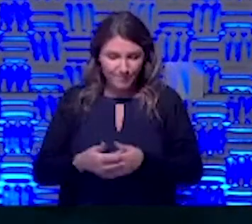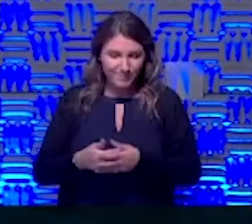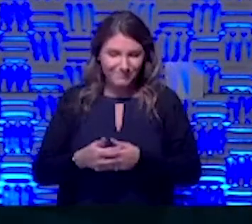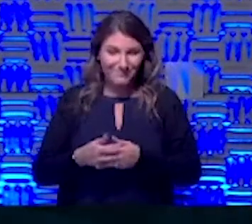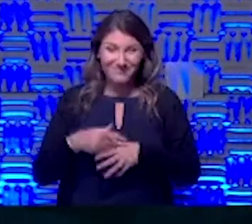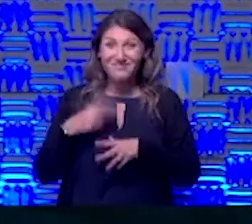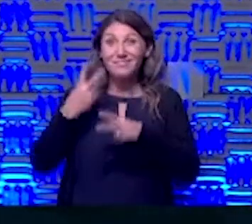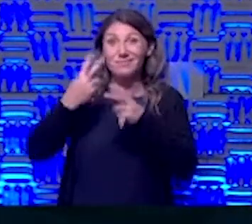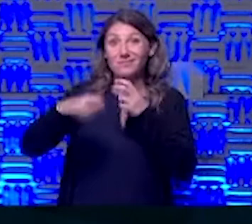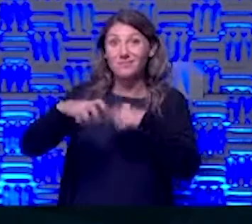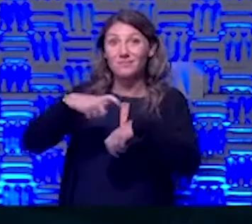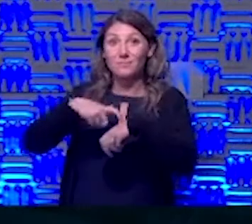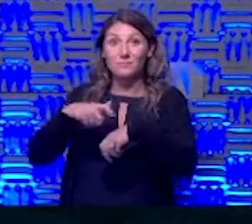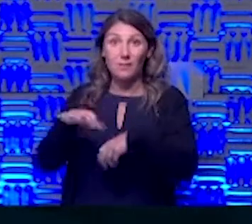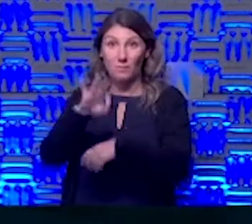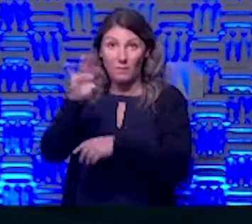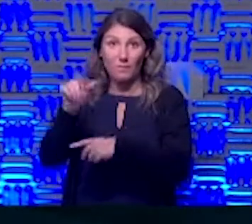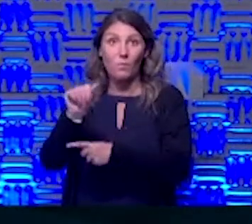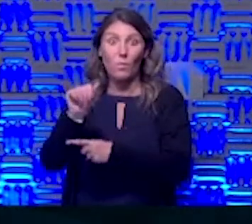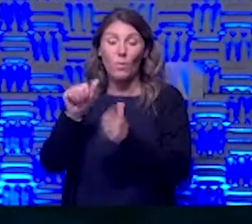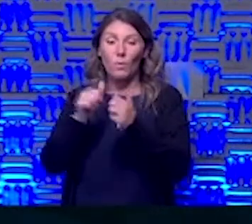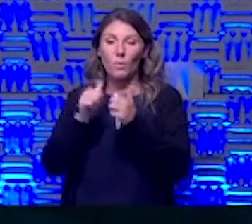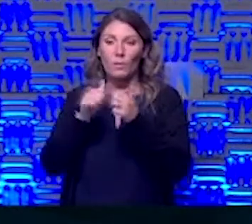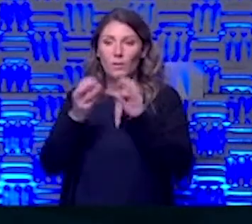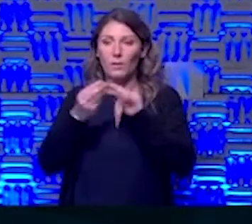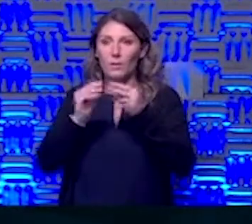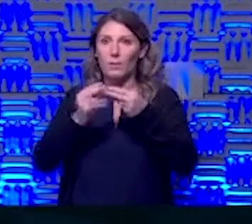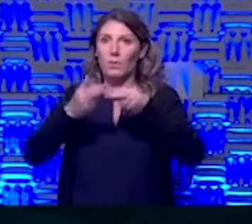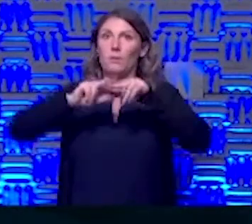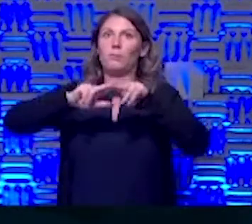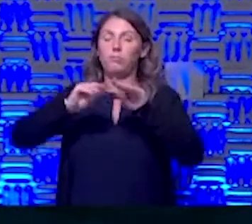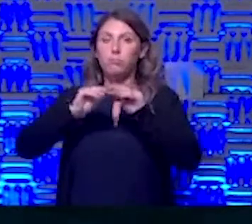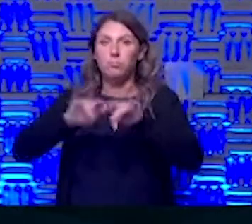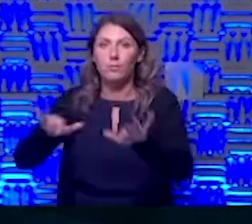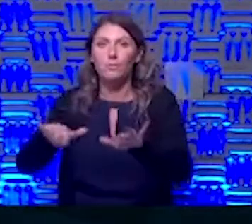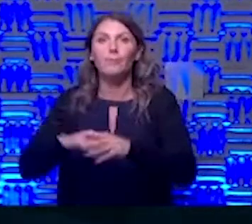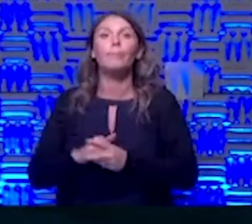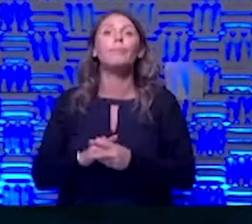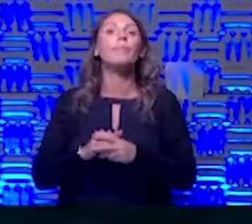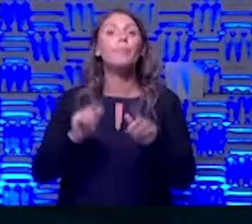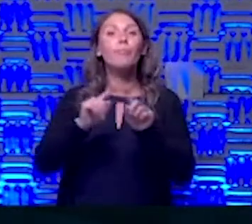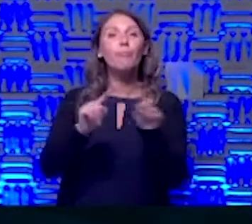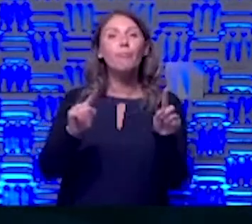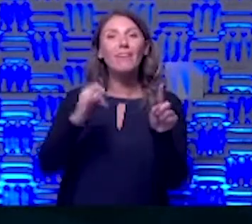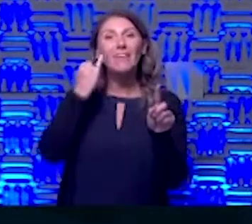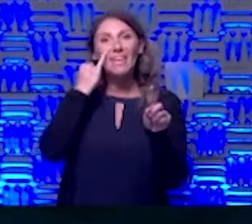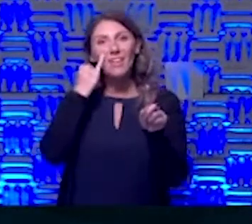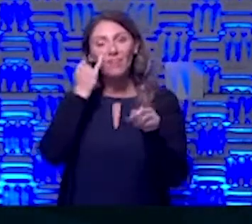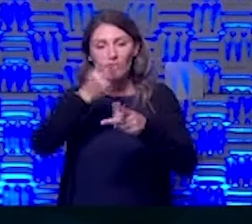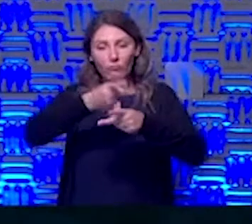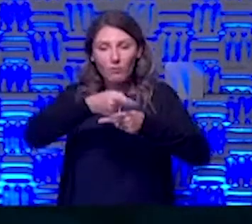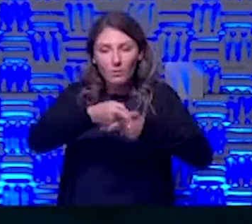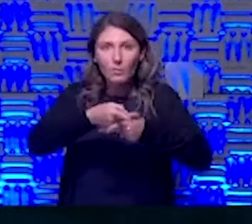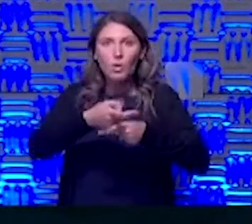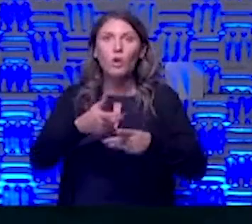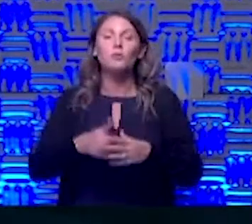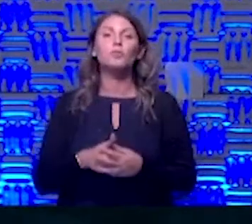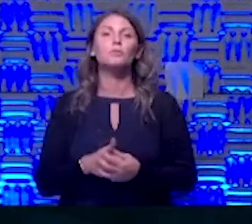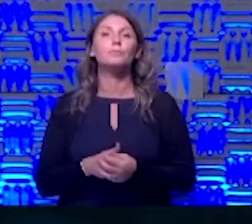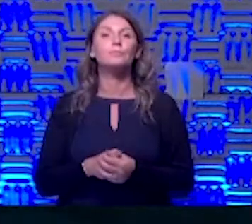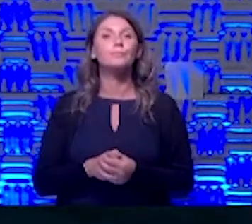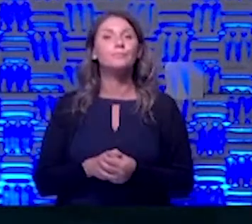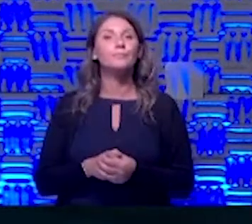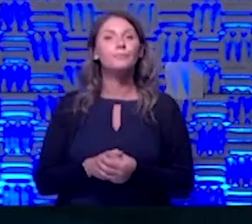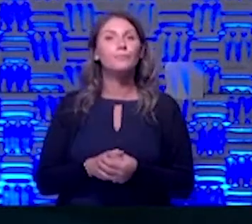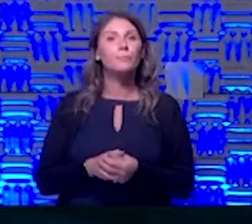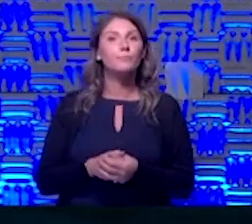difficult time there with the number of outbreaks. But I think that if you take your precautions, I think you